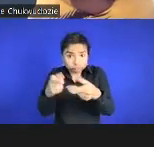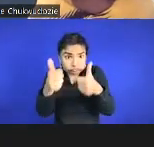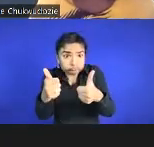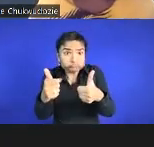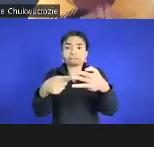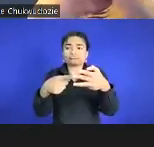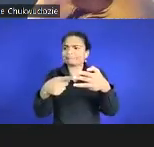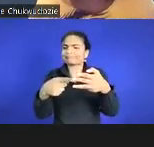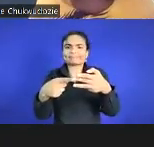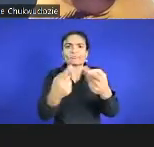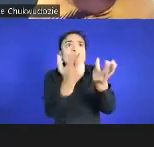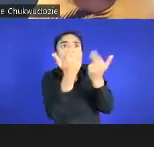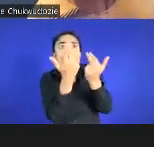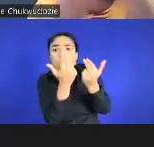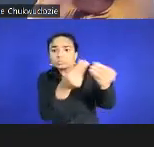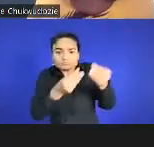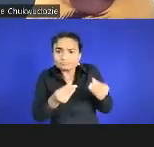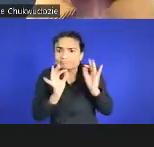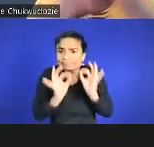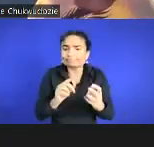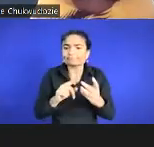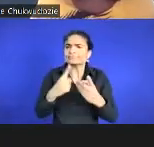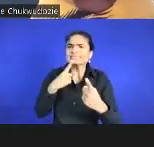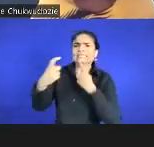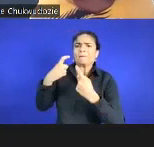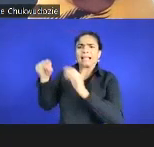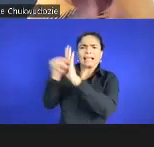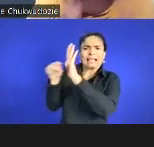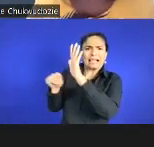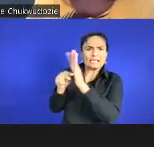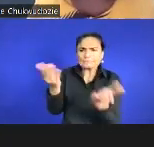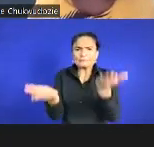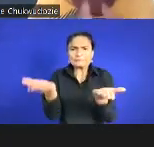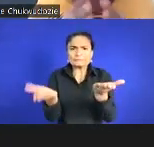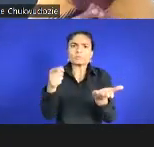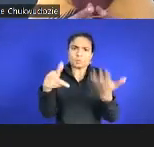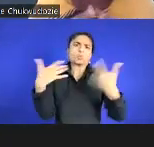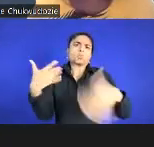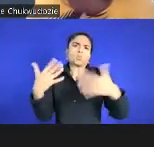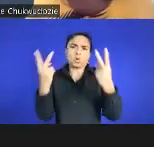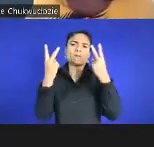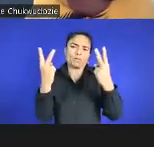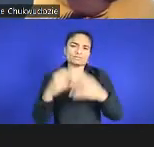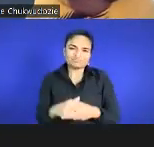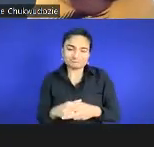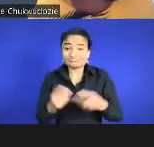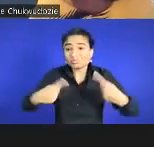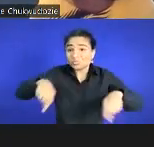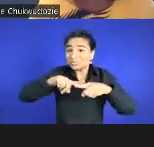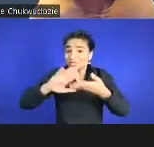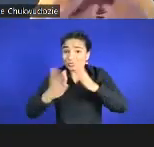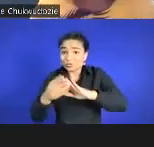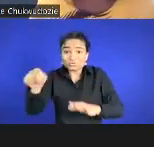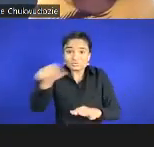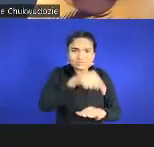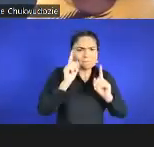NGO work. It's important that we network and collaborate. So it's important to, in complaints and feedback mechanism,